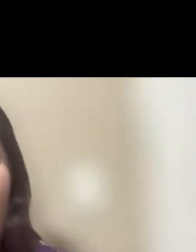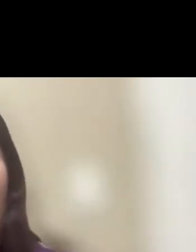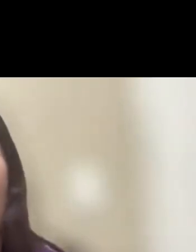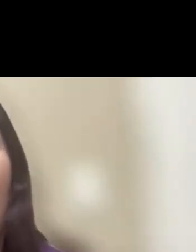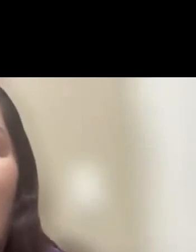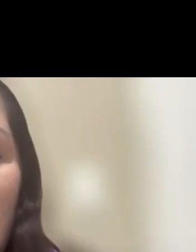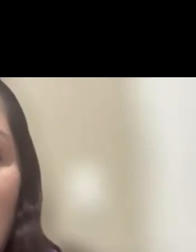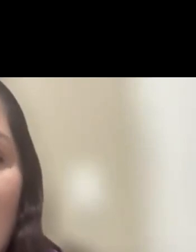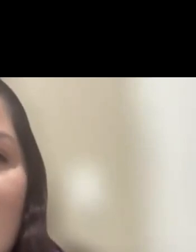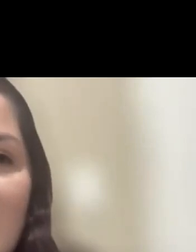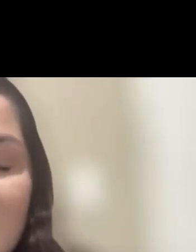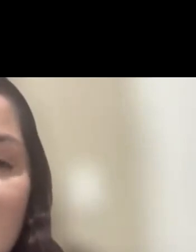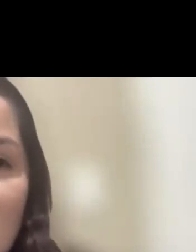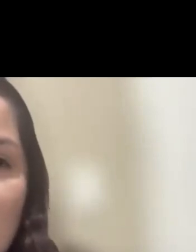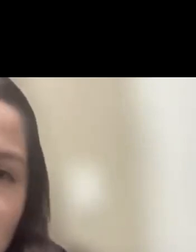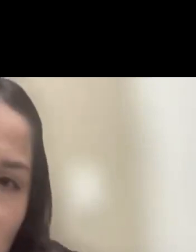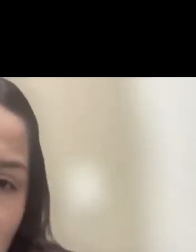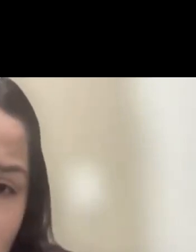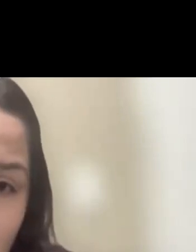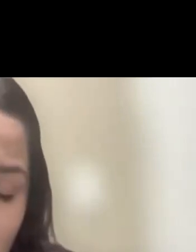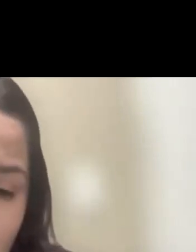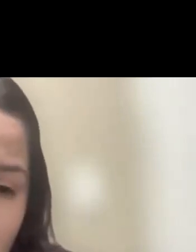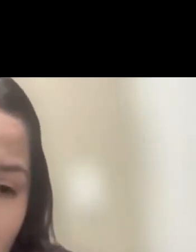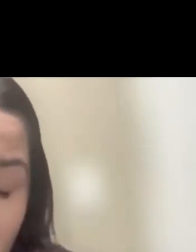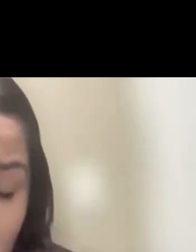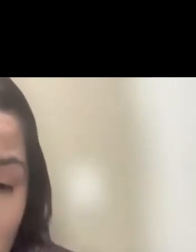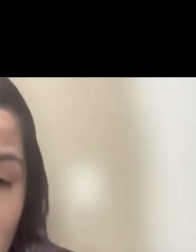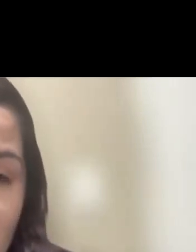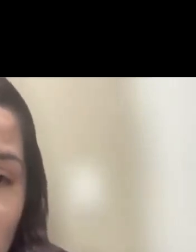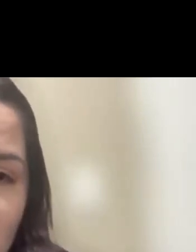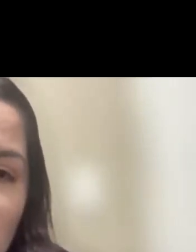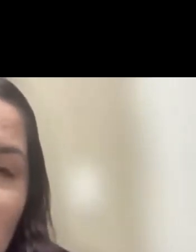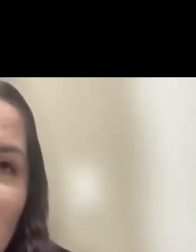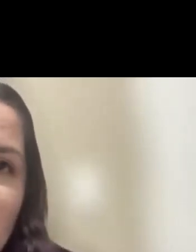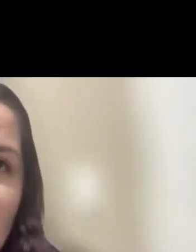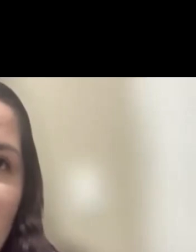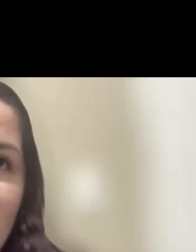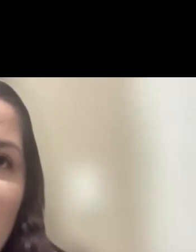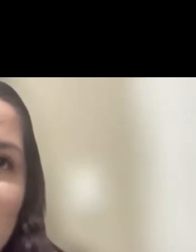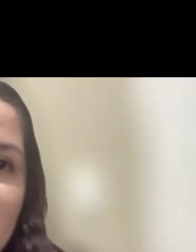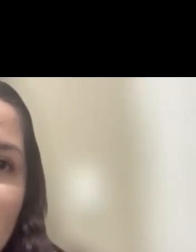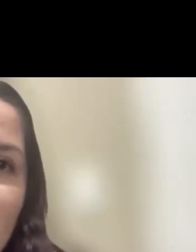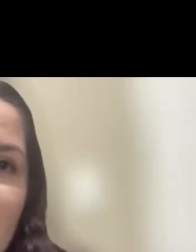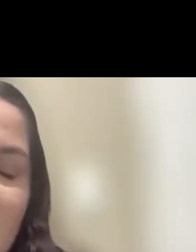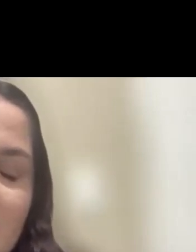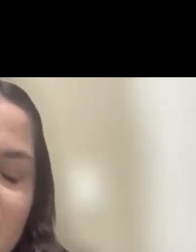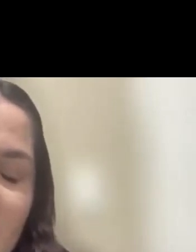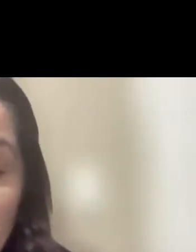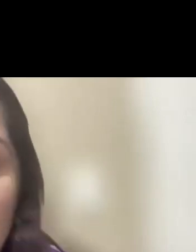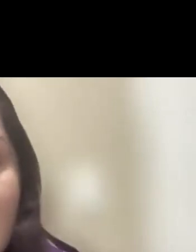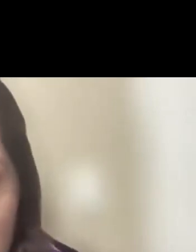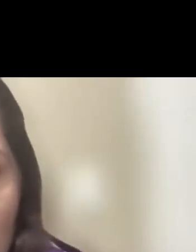stuck. And so they were able to get him on disability, and my mom actually, they helped us go through